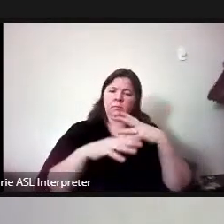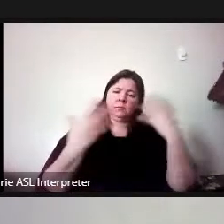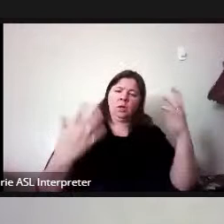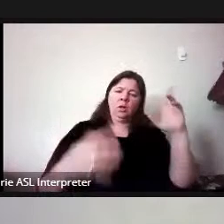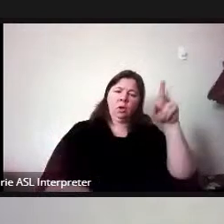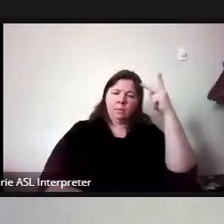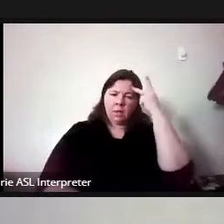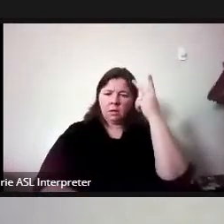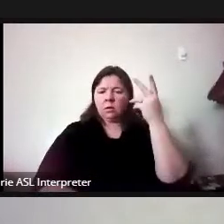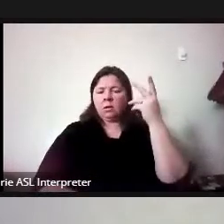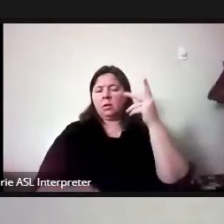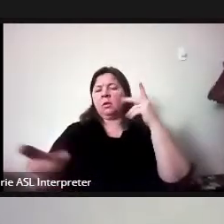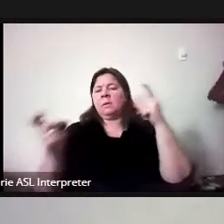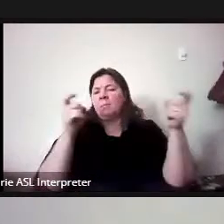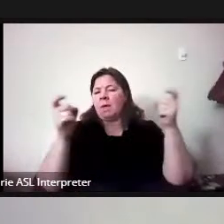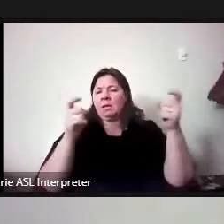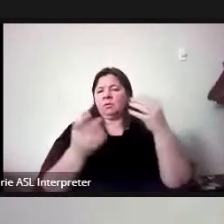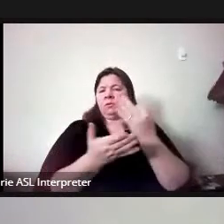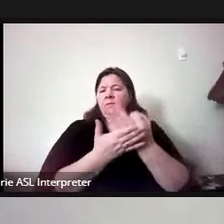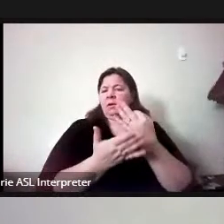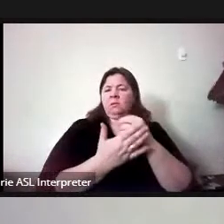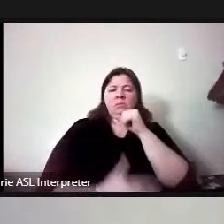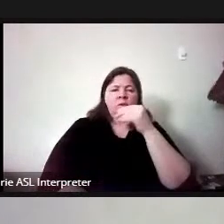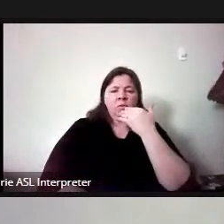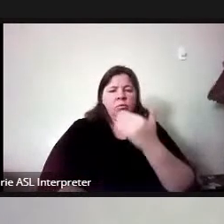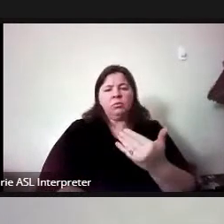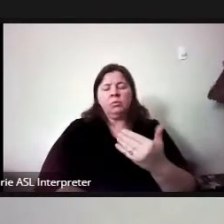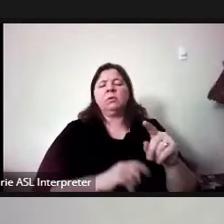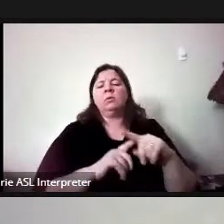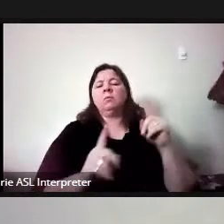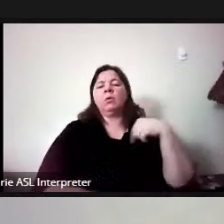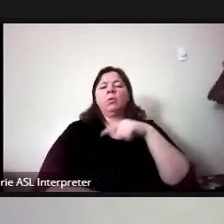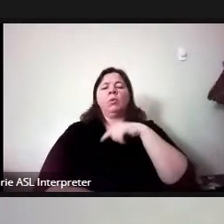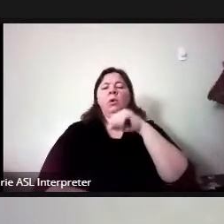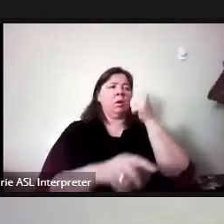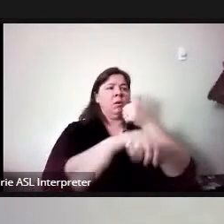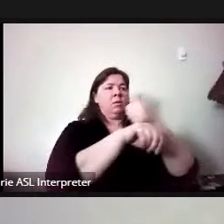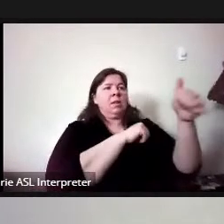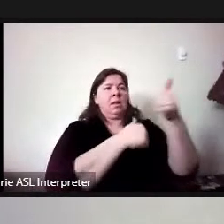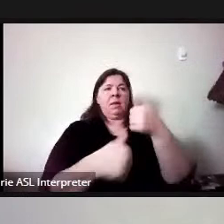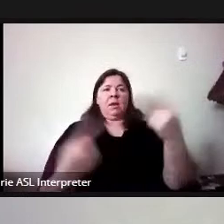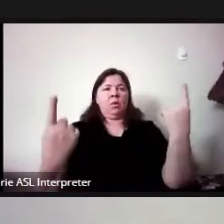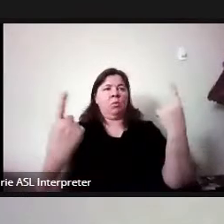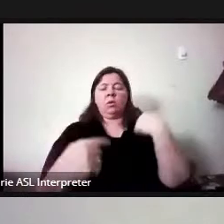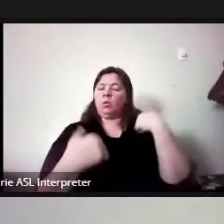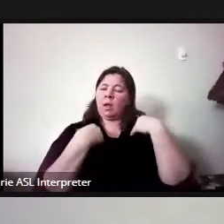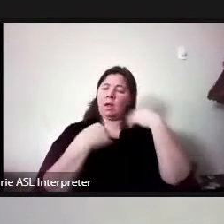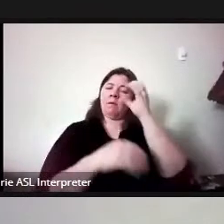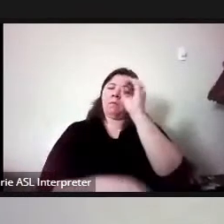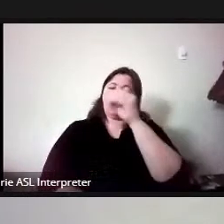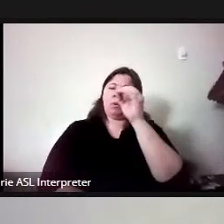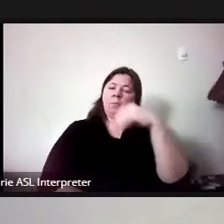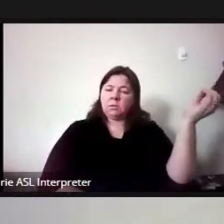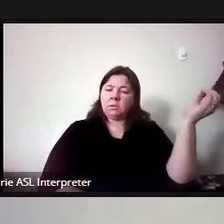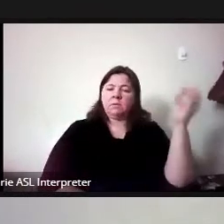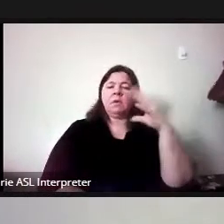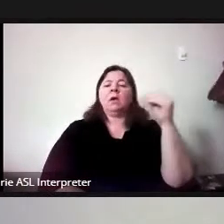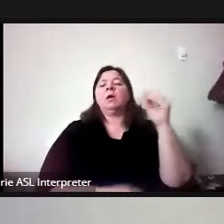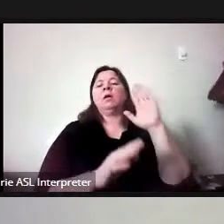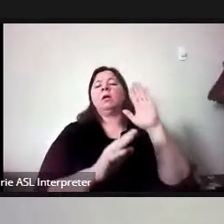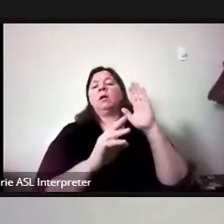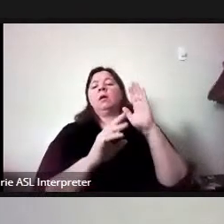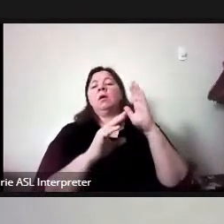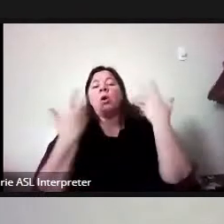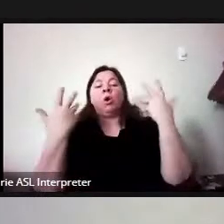political mismanagement, we can say. But yes, we are not going to blame anybody now. We have Onpassive, and already